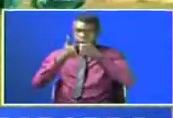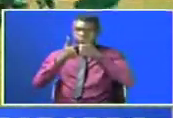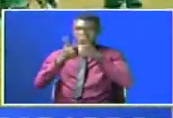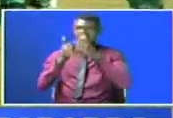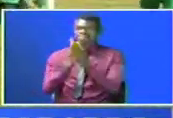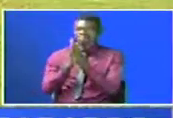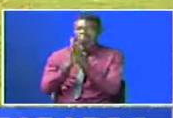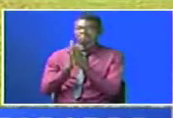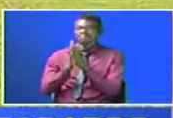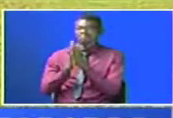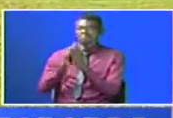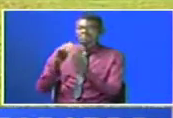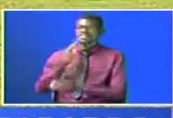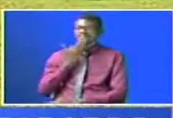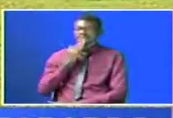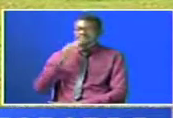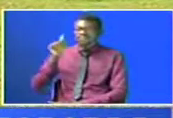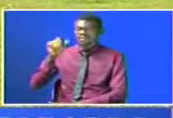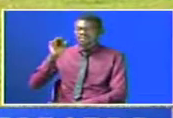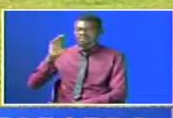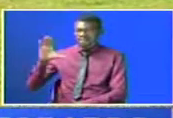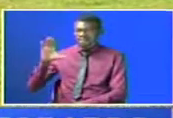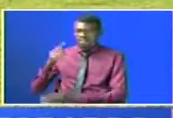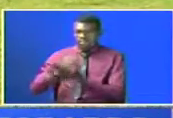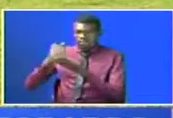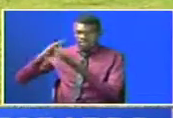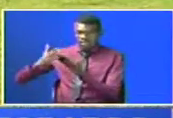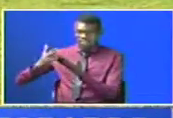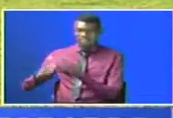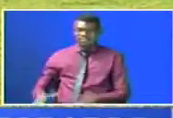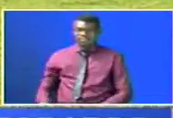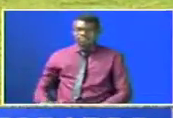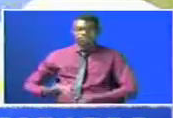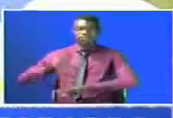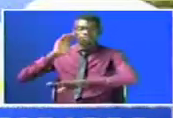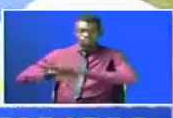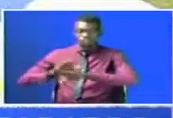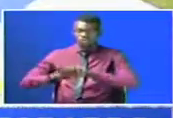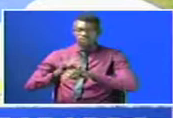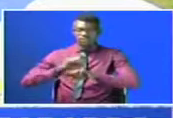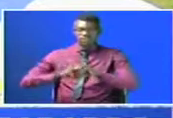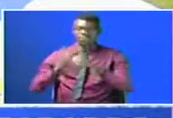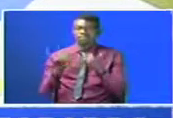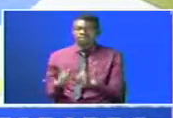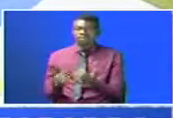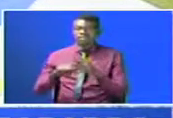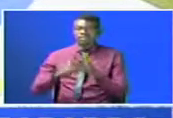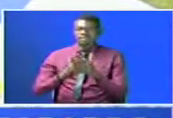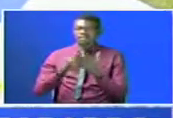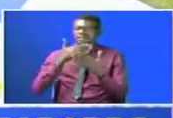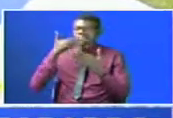title, and they have a test against AFC Leopards this weekend. Ni vyema msimu huu ambao tumeuanza tupate